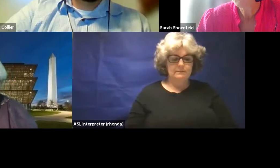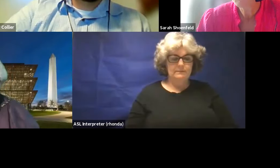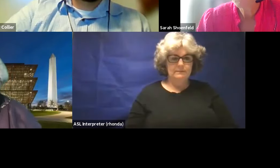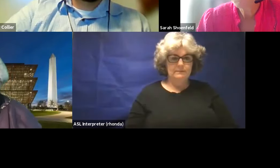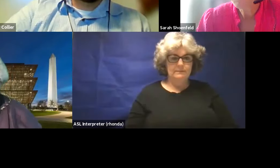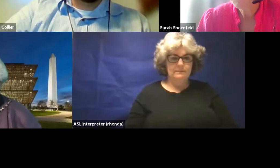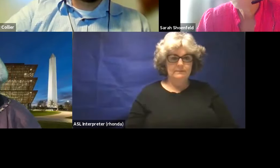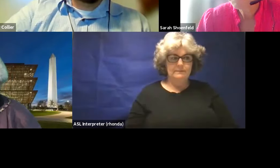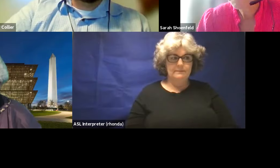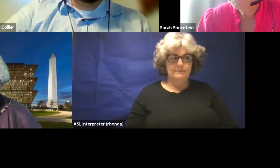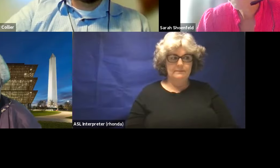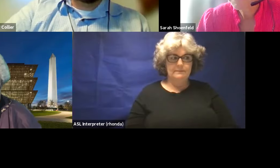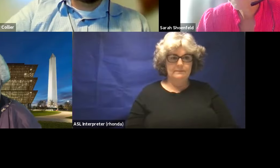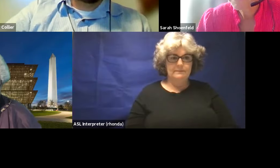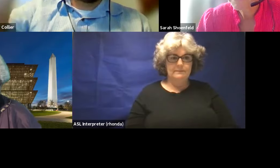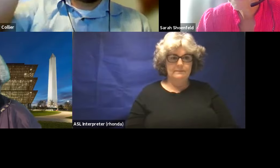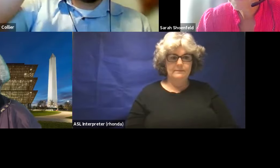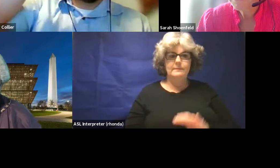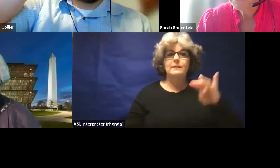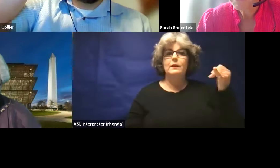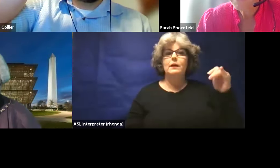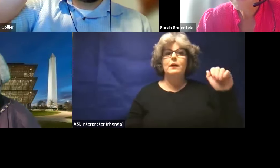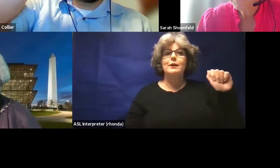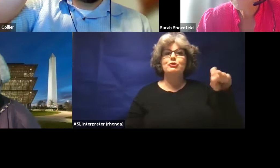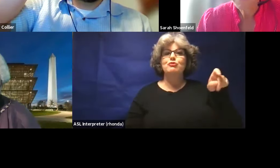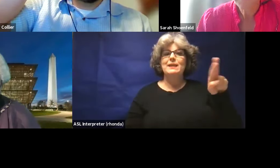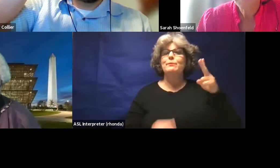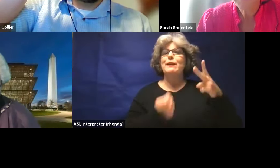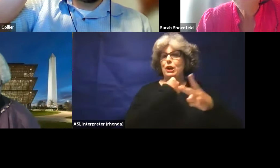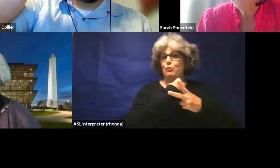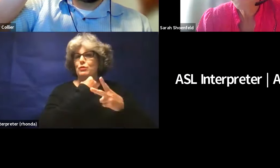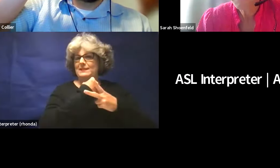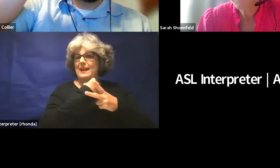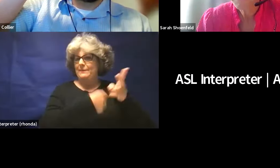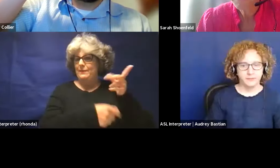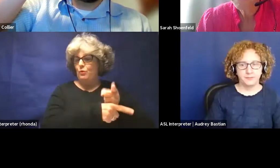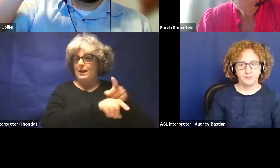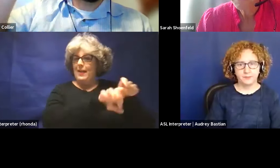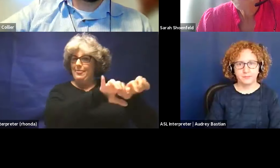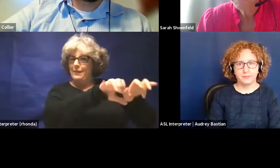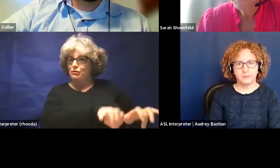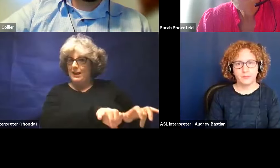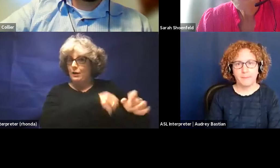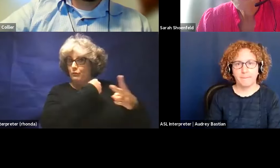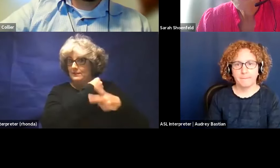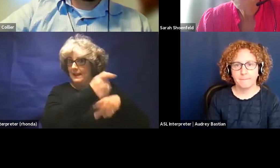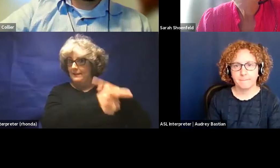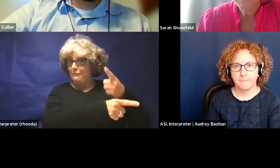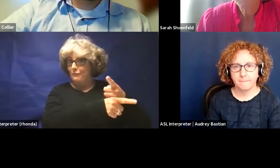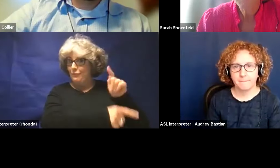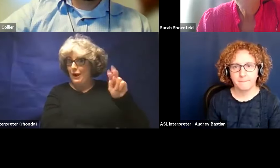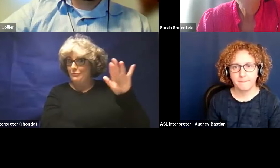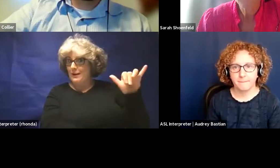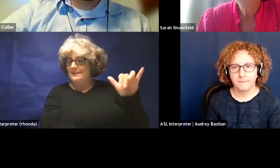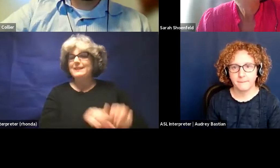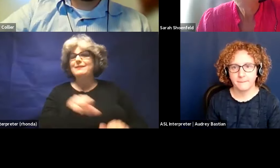and thank you, because I think that it I think that it saves it for us. Is that correct, Tracy? Like, it sends it to us after the fact. Yes, I